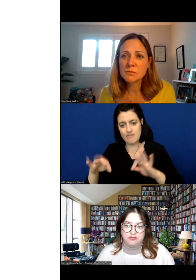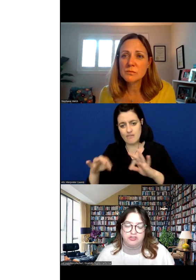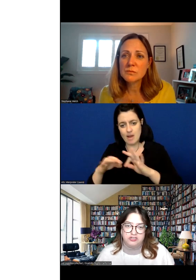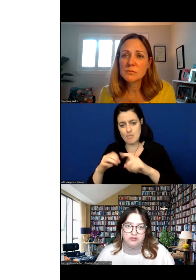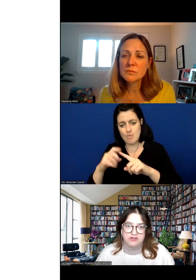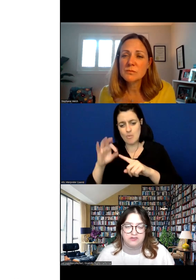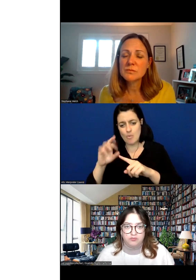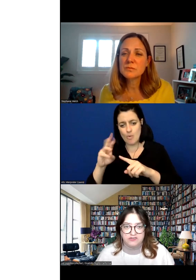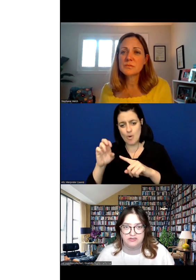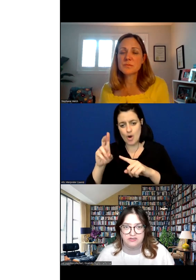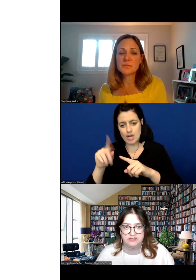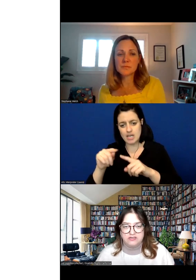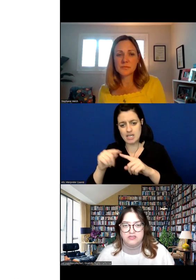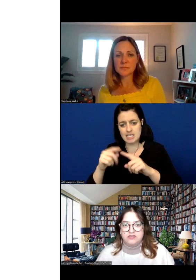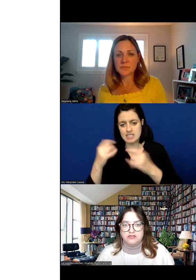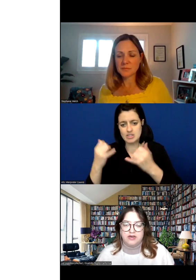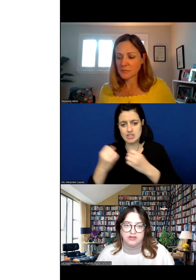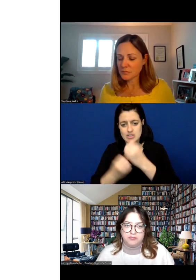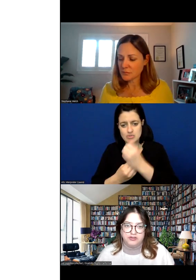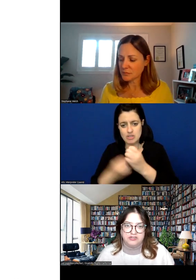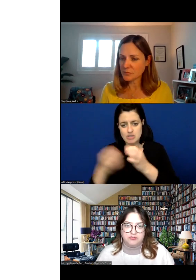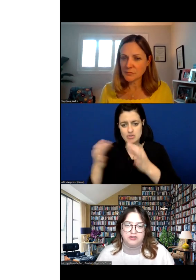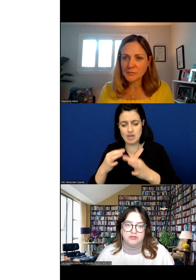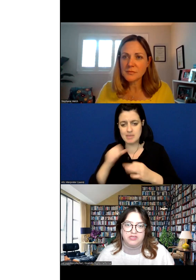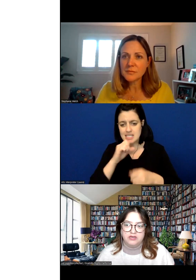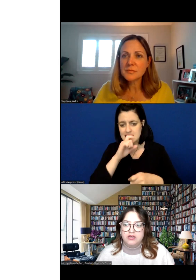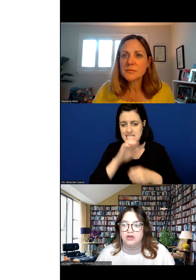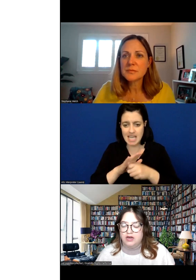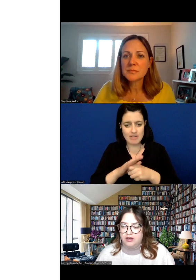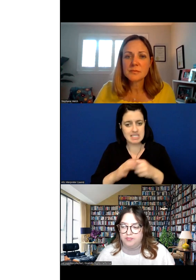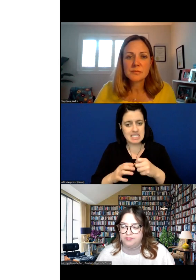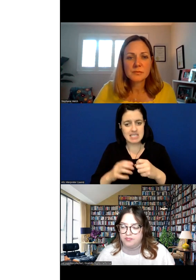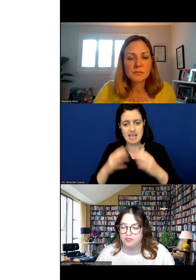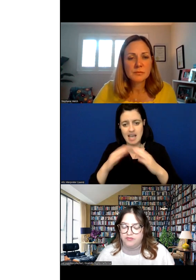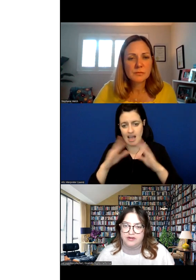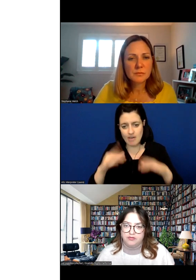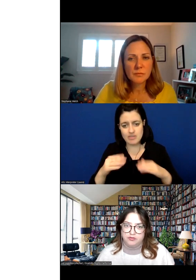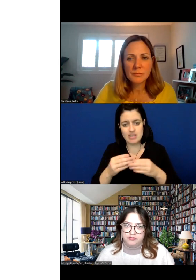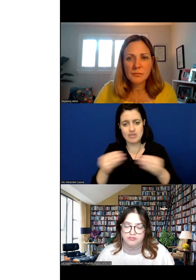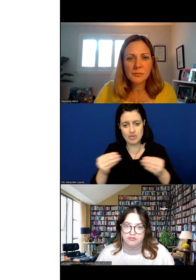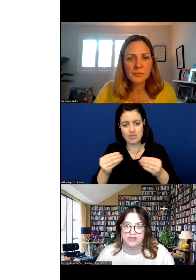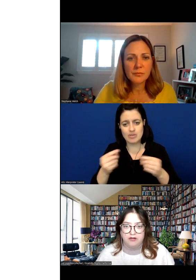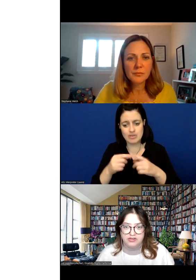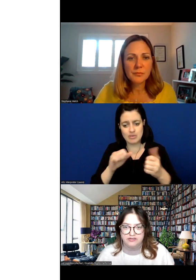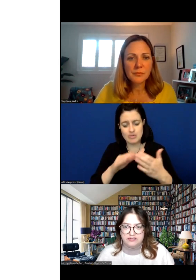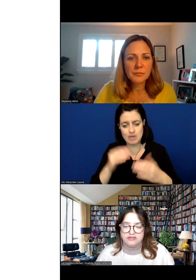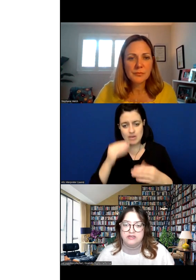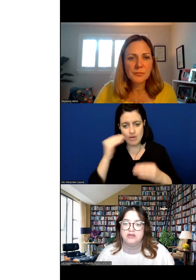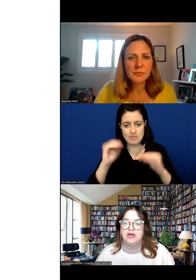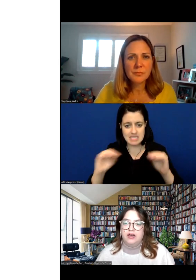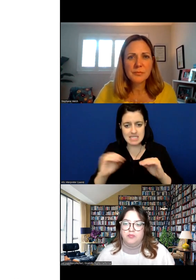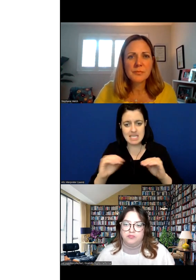as a solution to address homelessness, and that the housing opportunities would currently be provided through the counties.